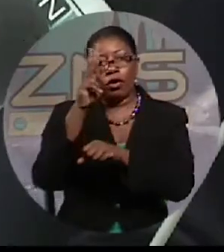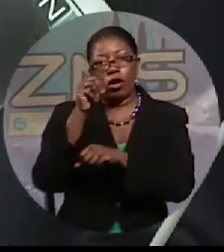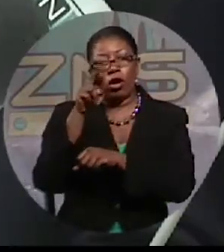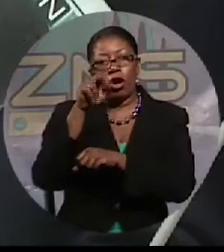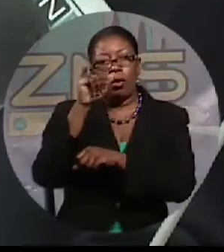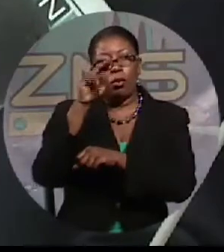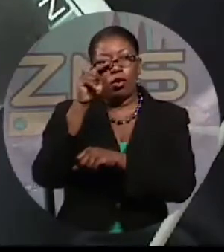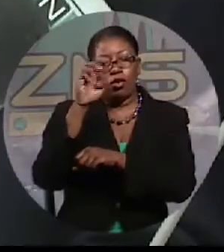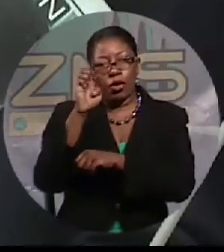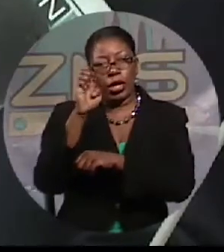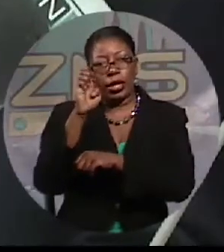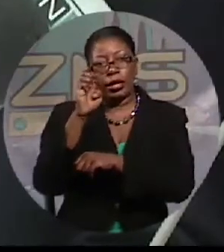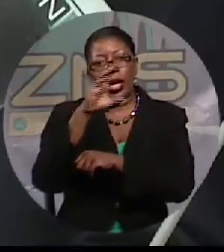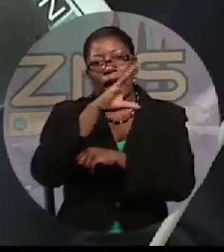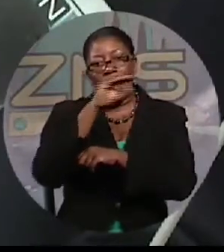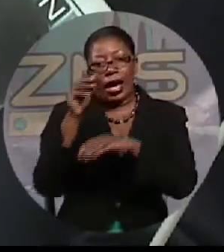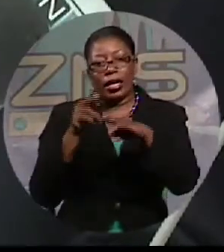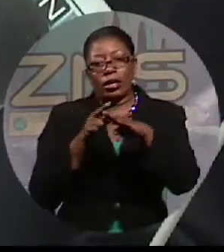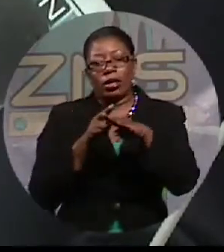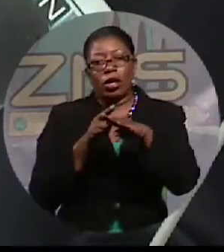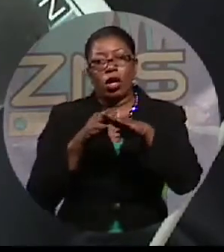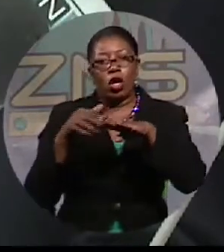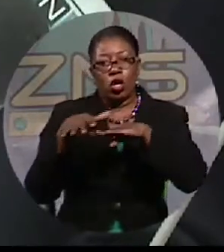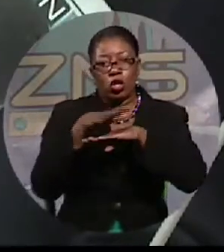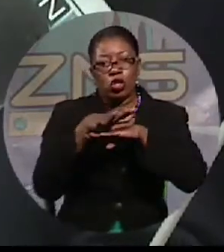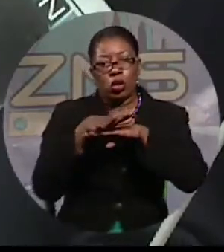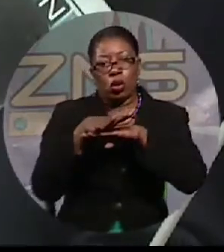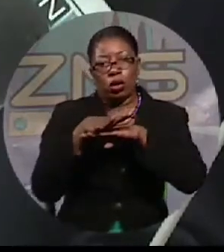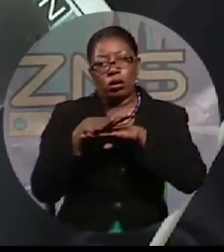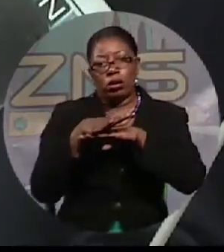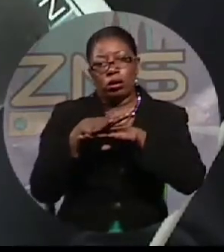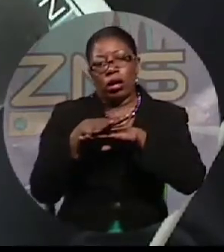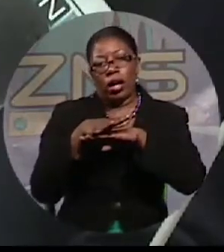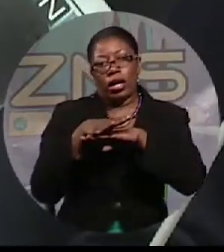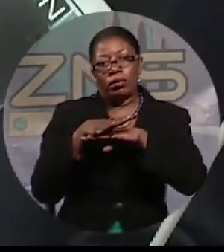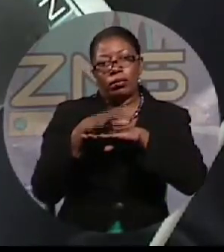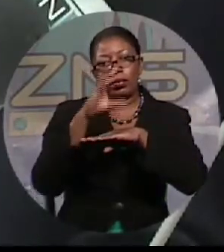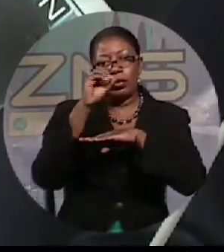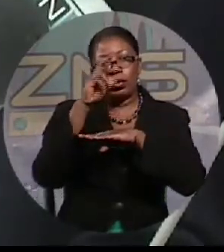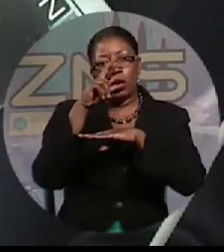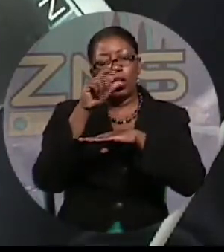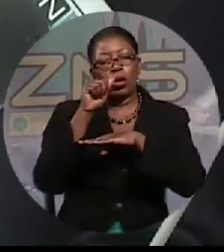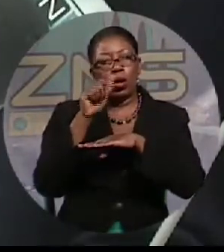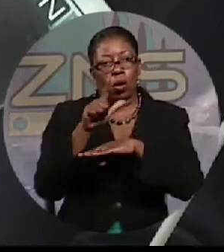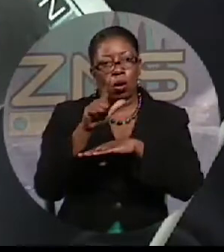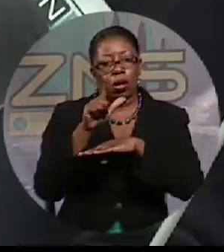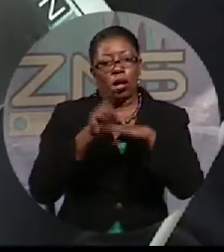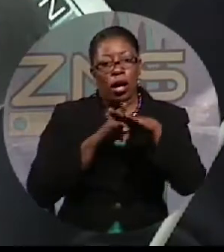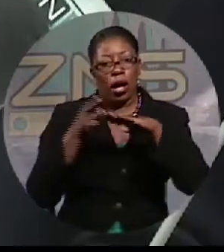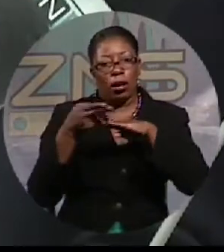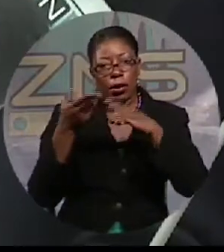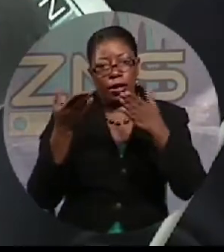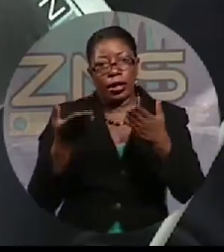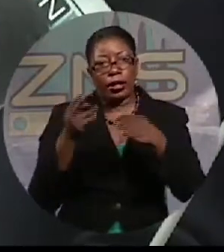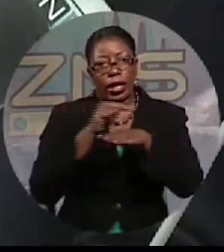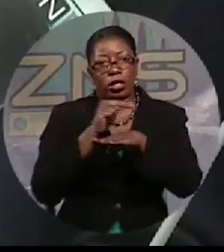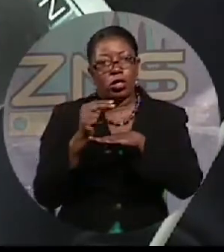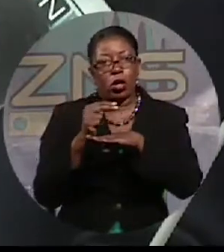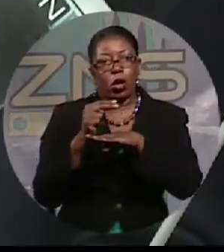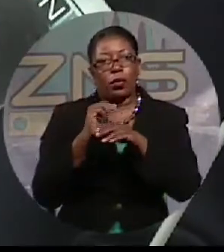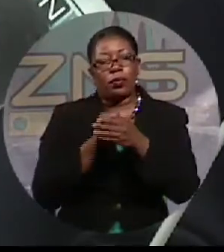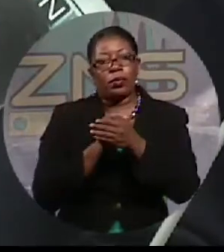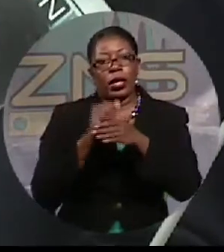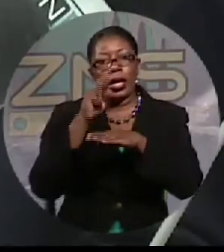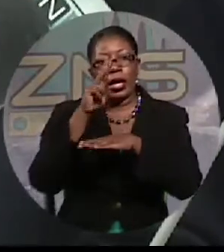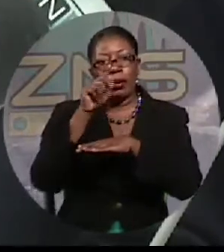shoreside, at Coral Harbor here in New Providence, at Gunpoint in Ragged Island, and at